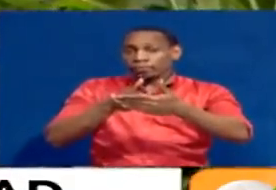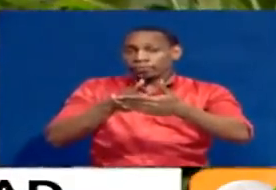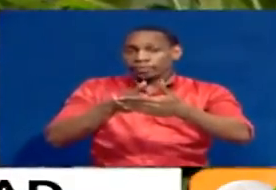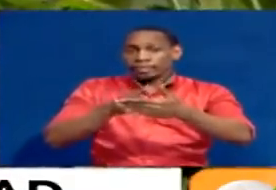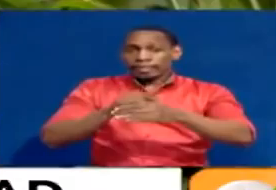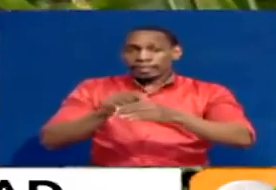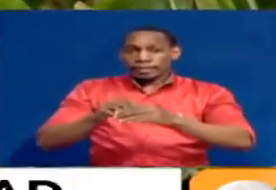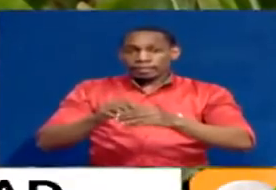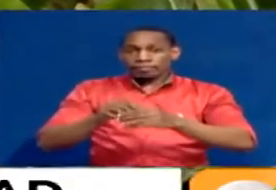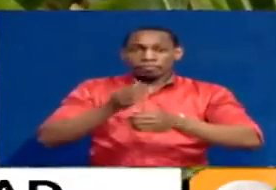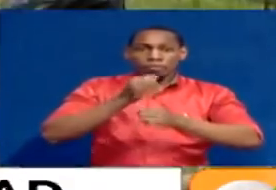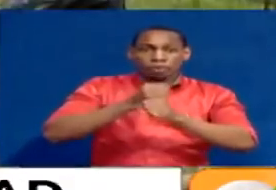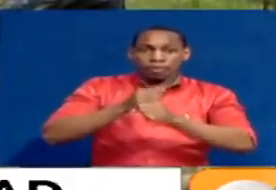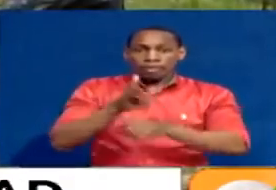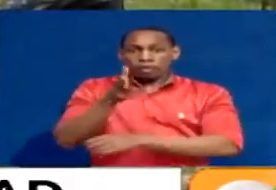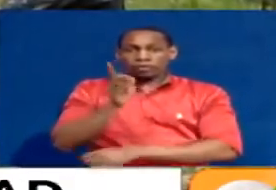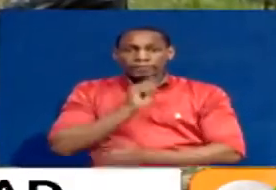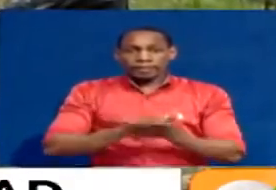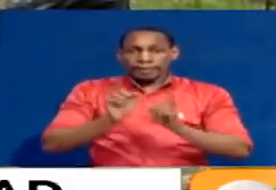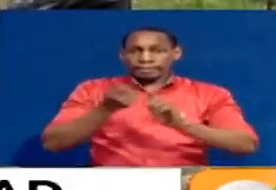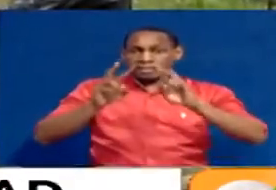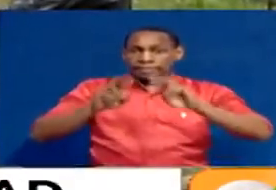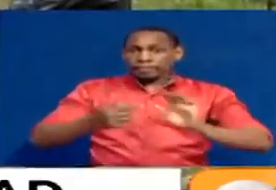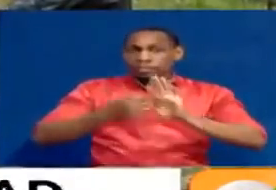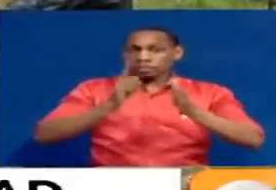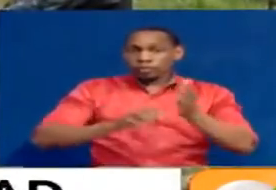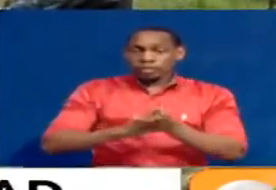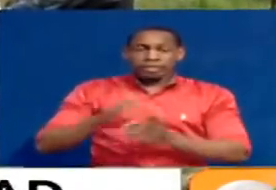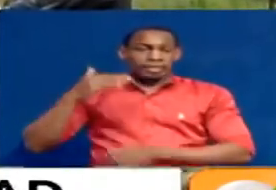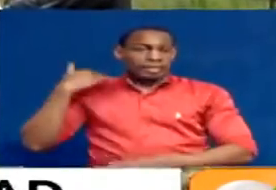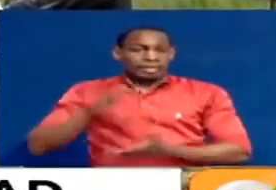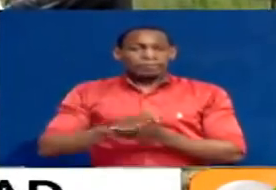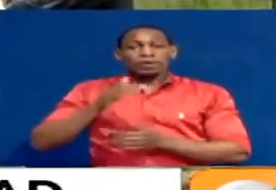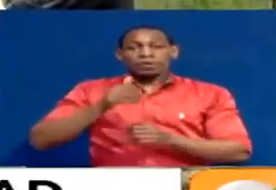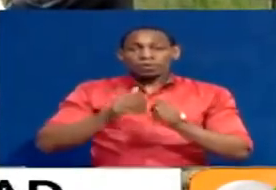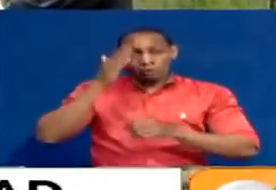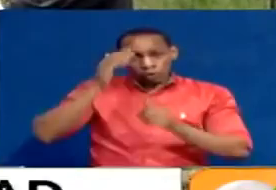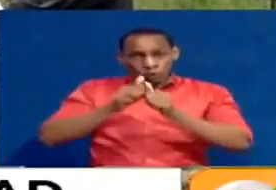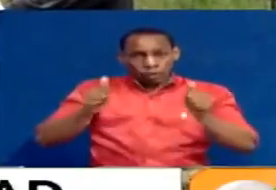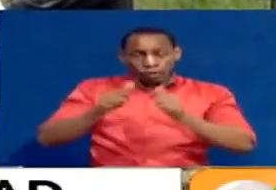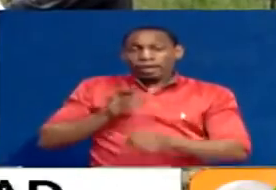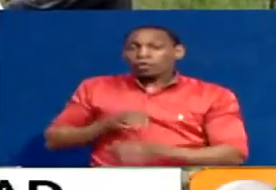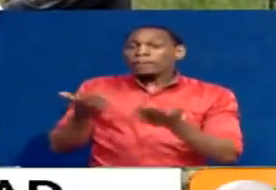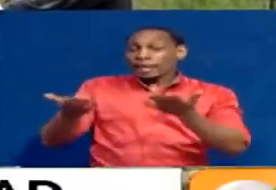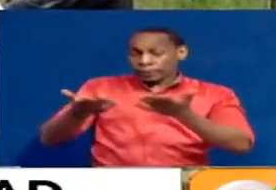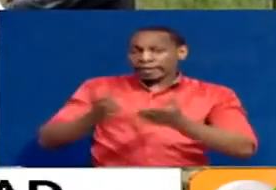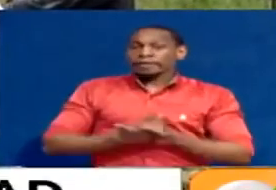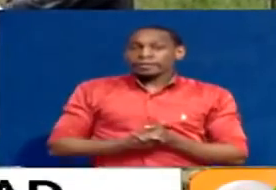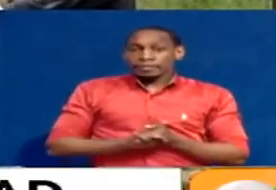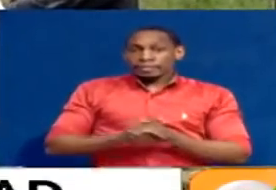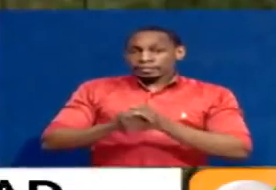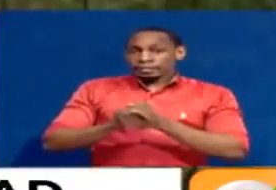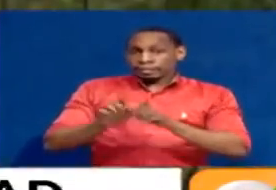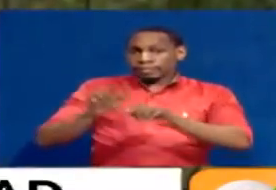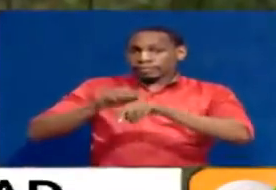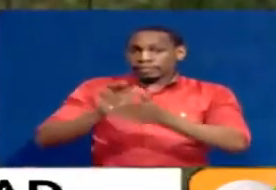In the process, she was shot. Preliminary investigations show that the killers were well aware of the whereabouts of Stutchburry at